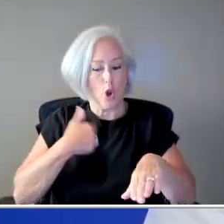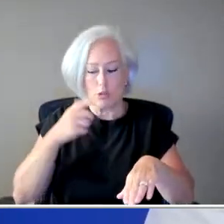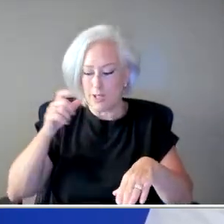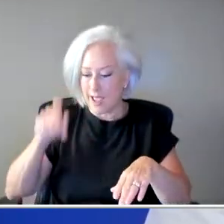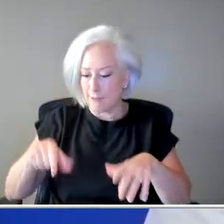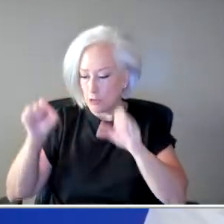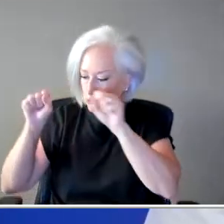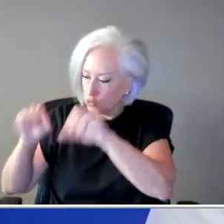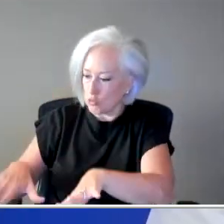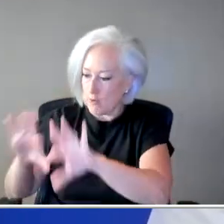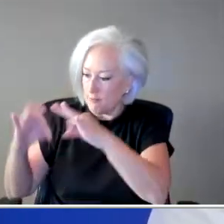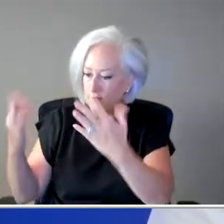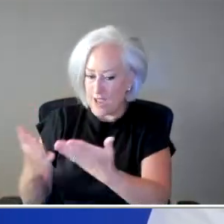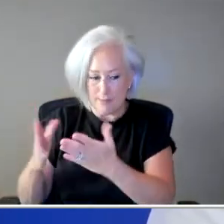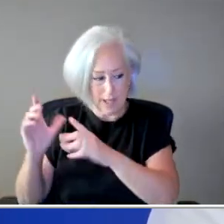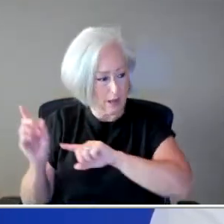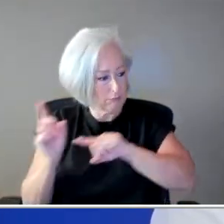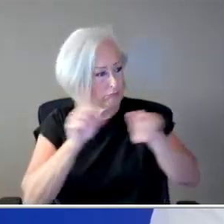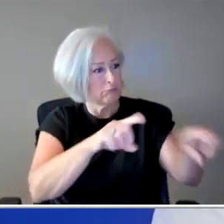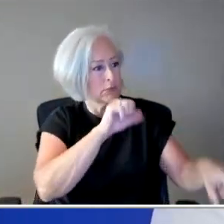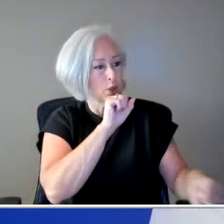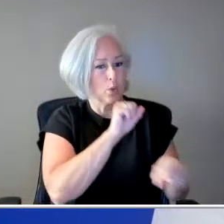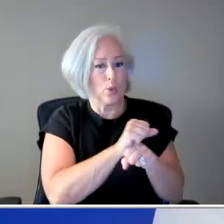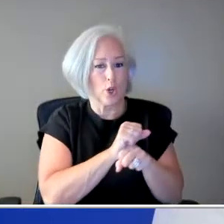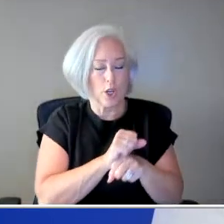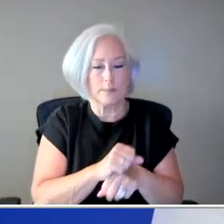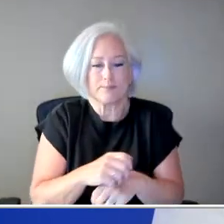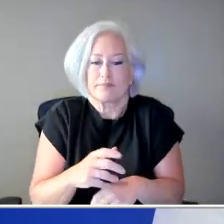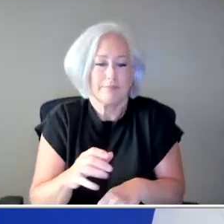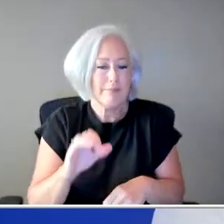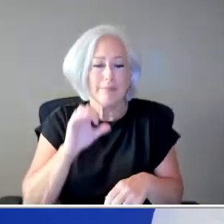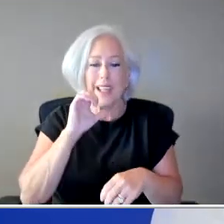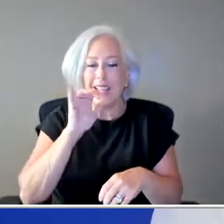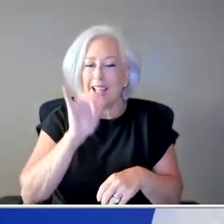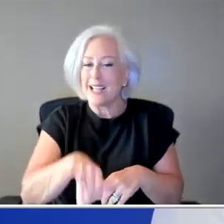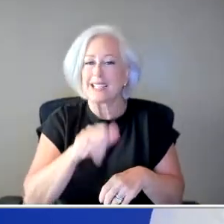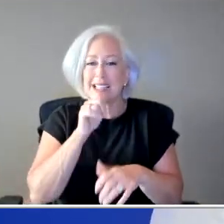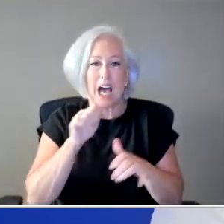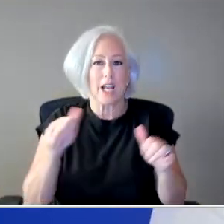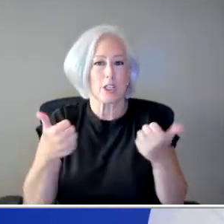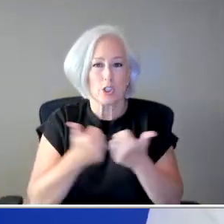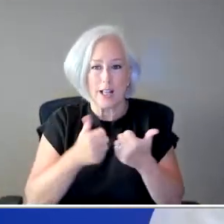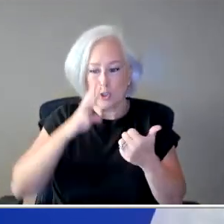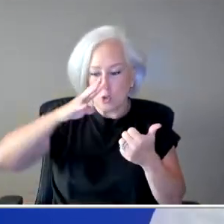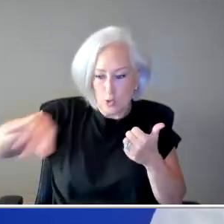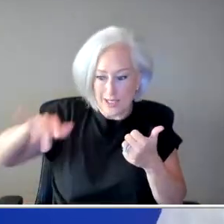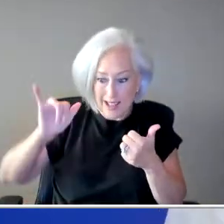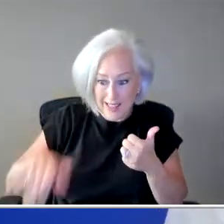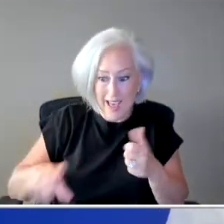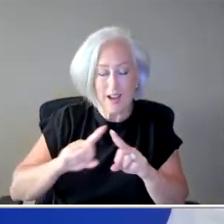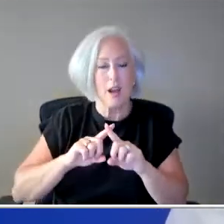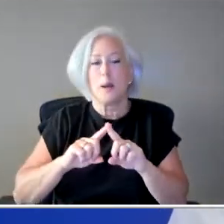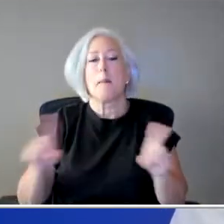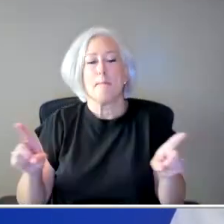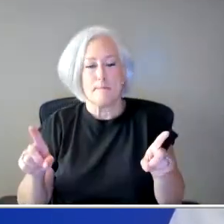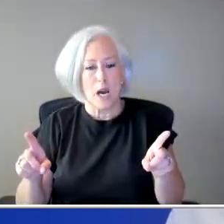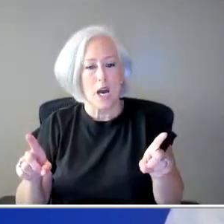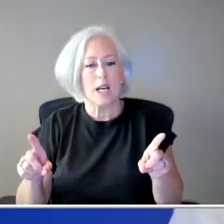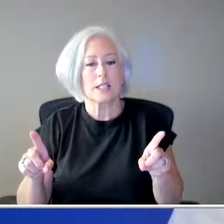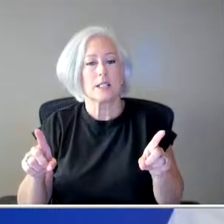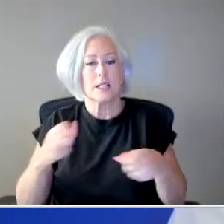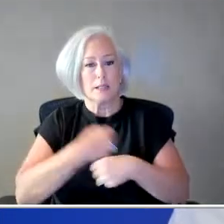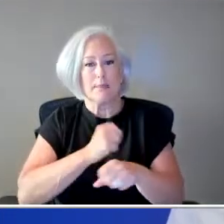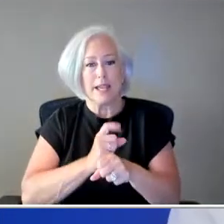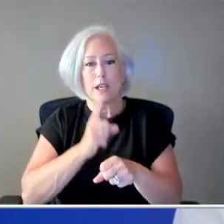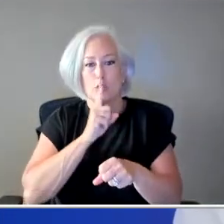go. The challenge is not neglecting that part of your life and job, but making sure the other parts of your life are full enough away